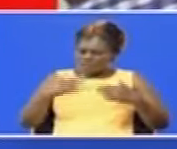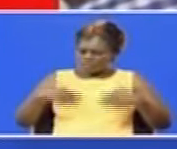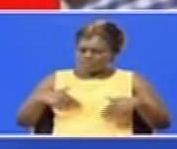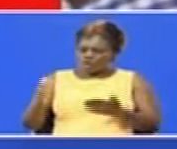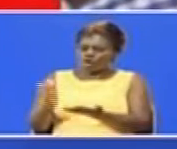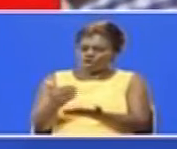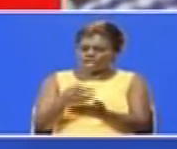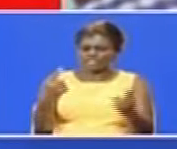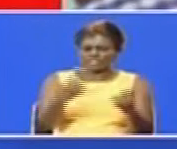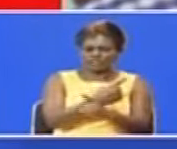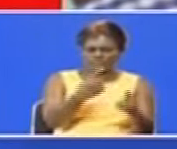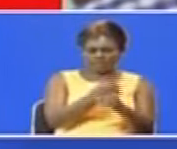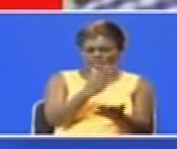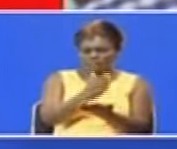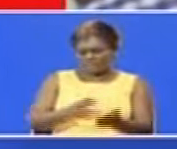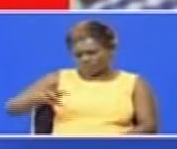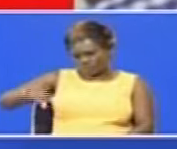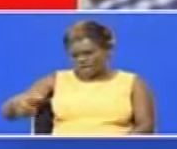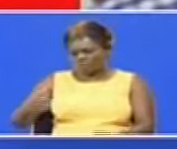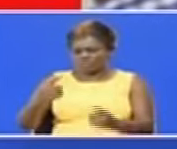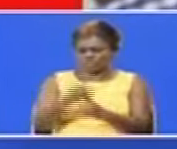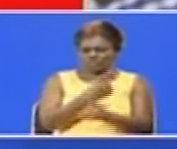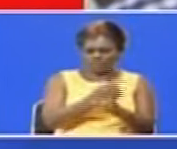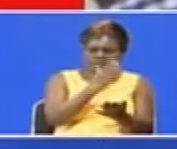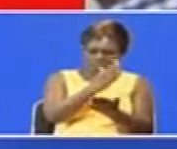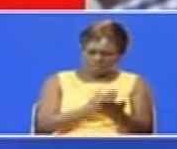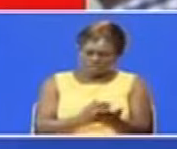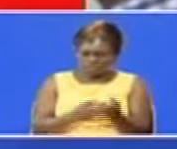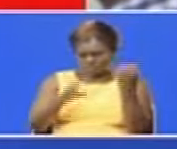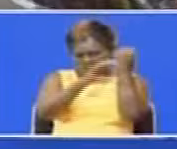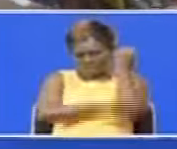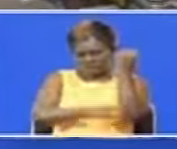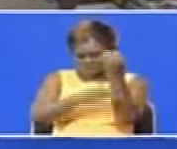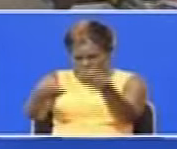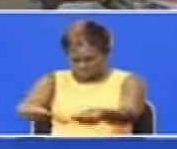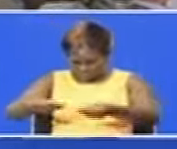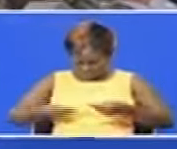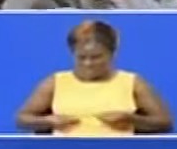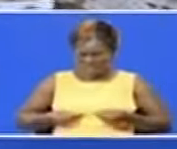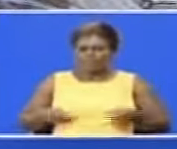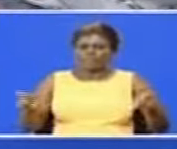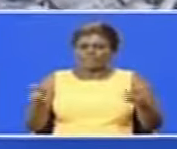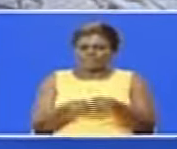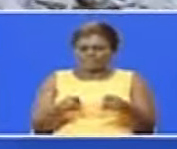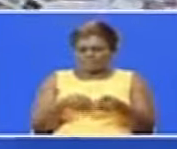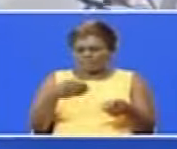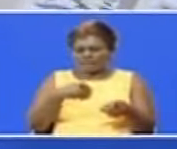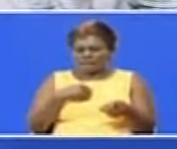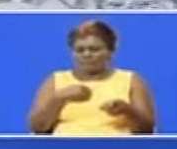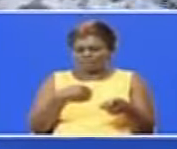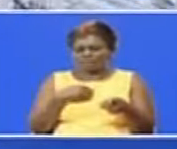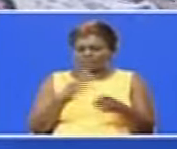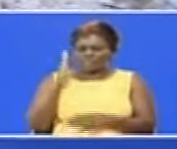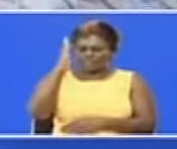parts, you know, of the city, from different parts of the country, and they bring it here to us. We also have a direct collection